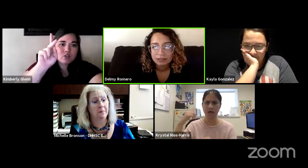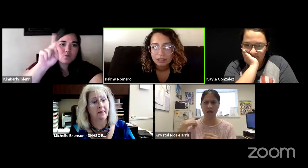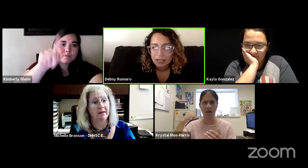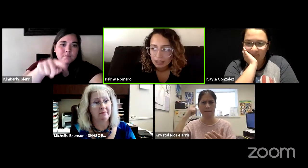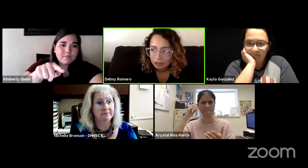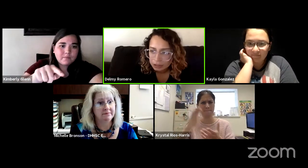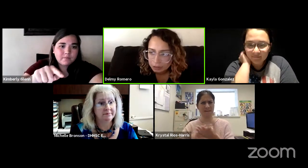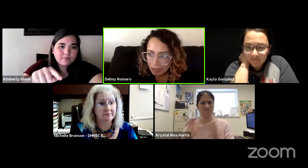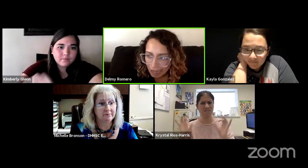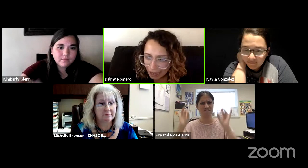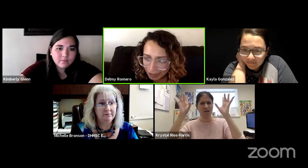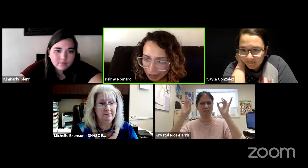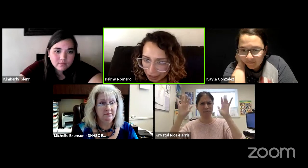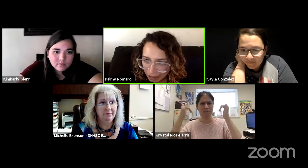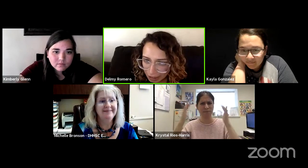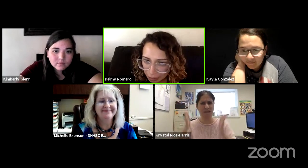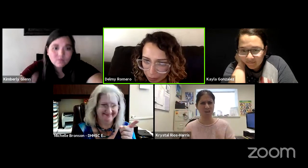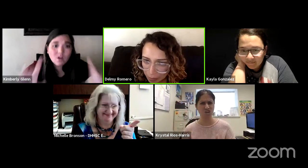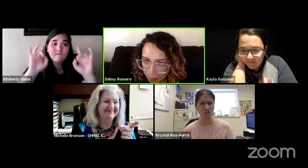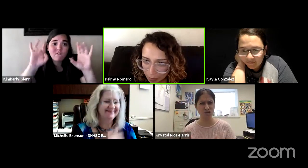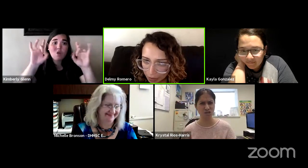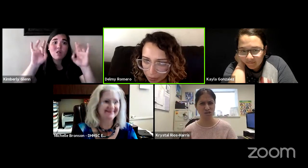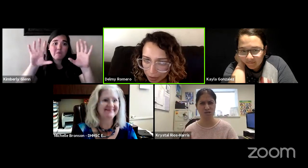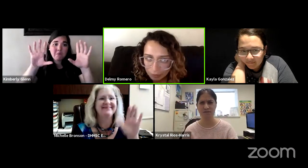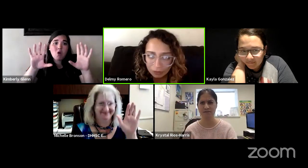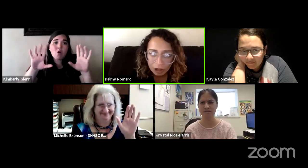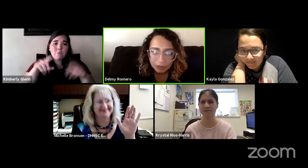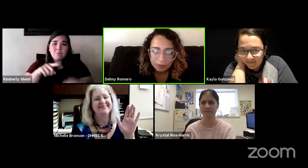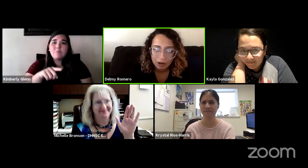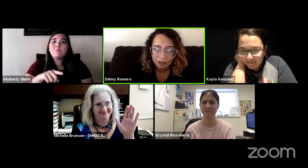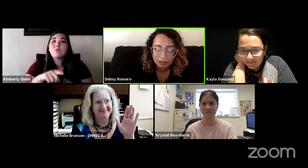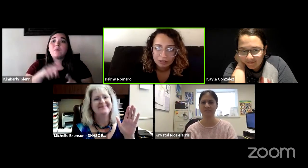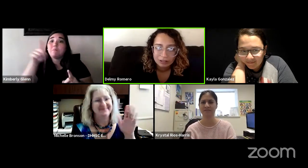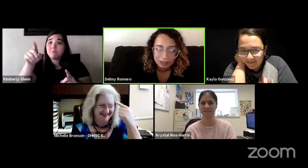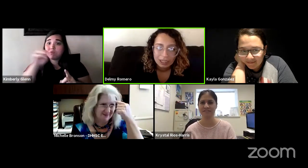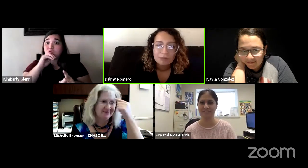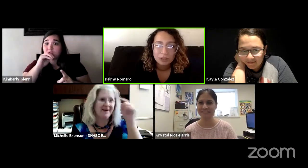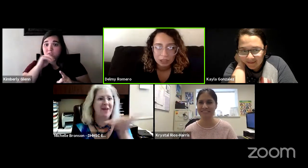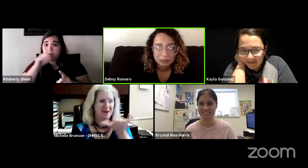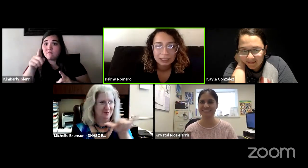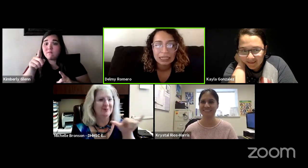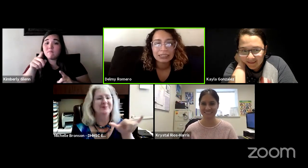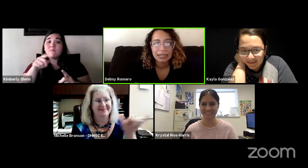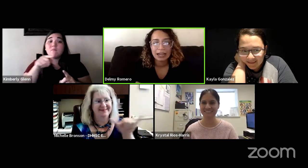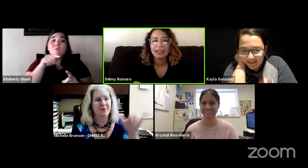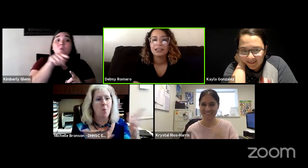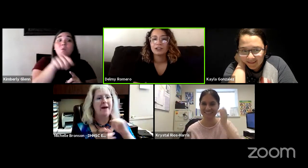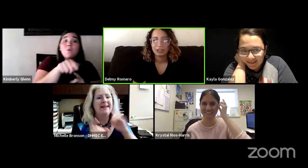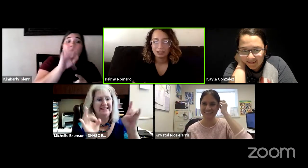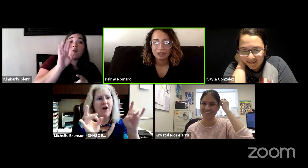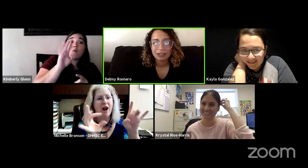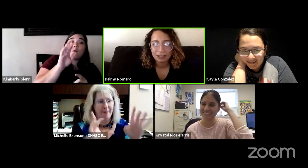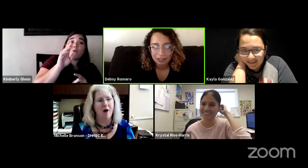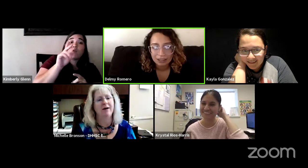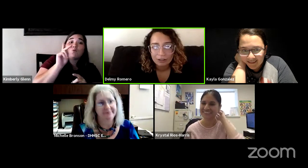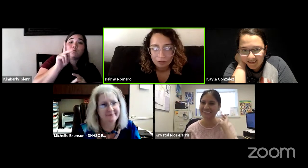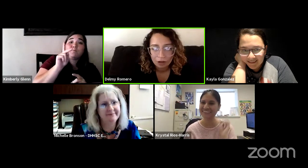Crystal, I think I remember it being volleyball. Michelle saying, yeah, I